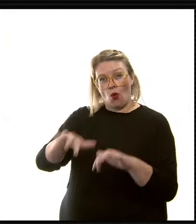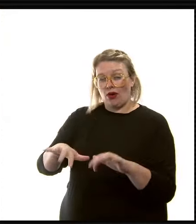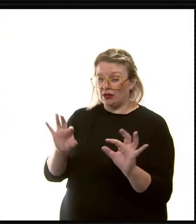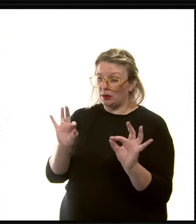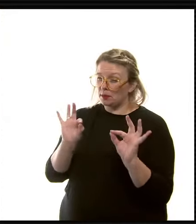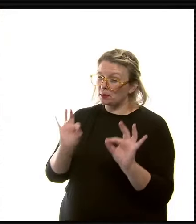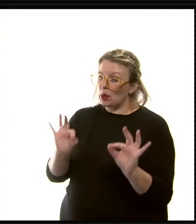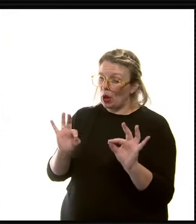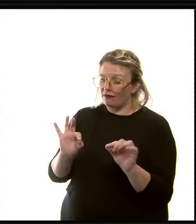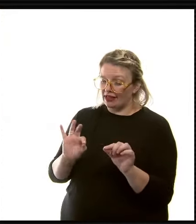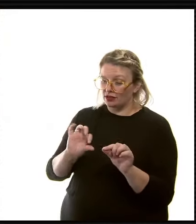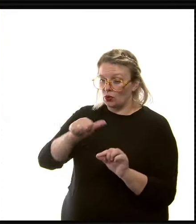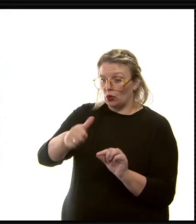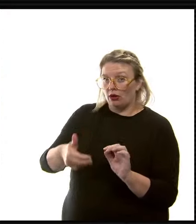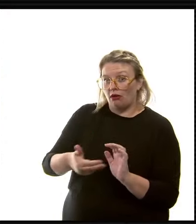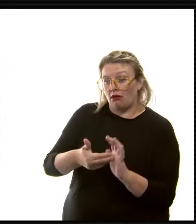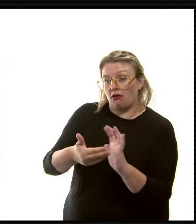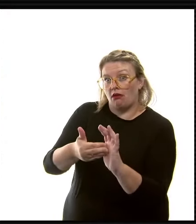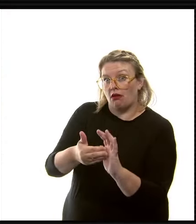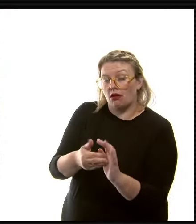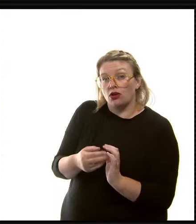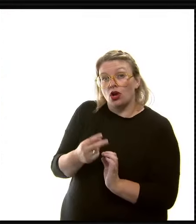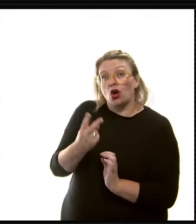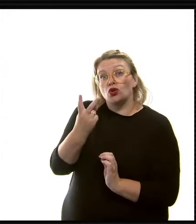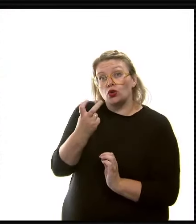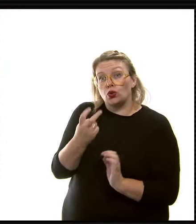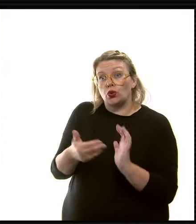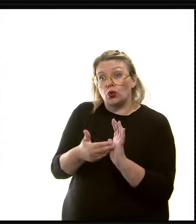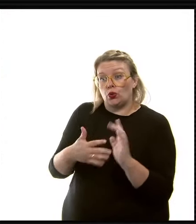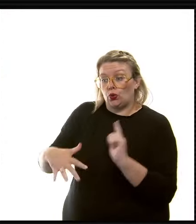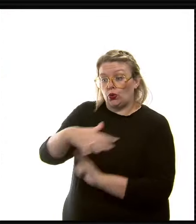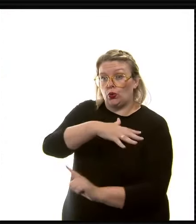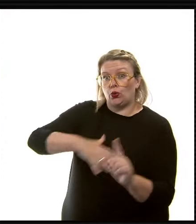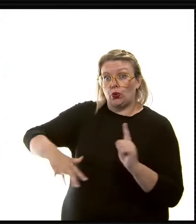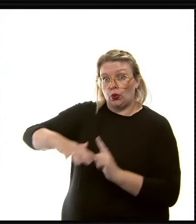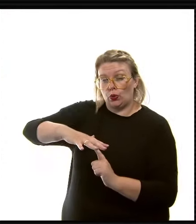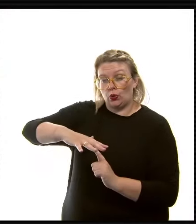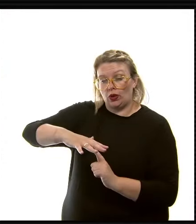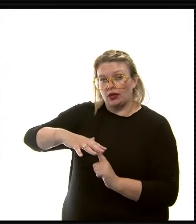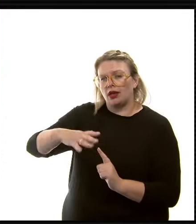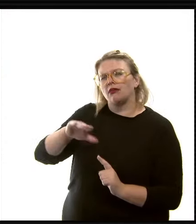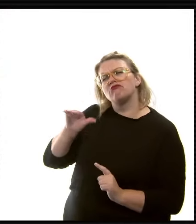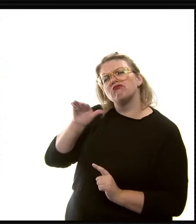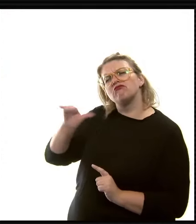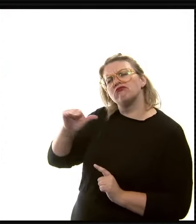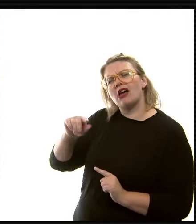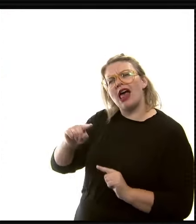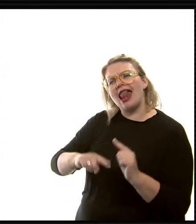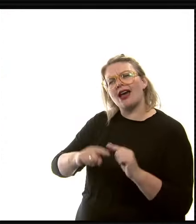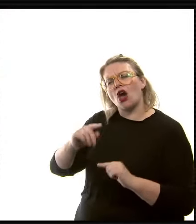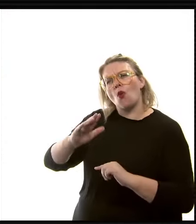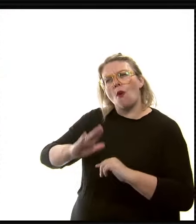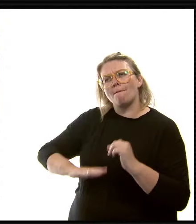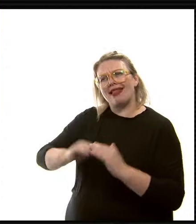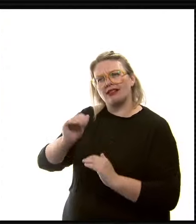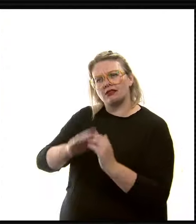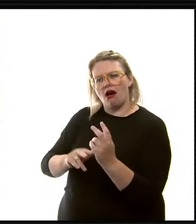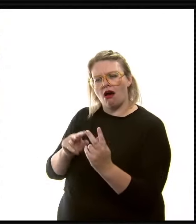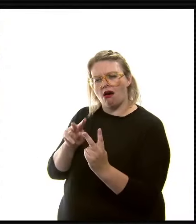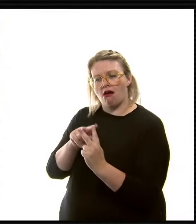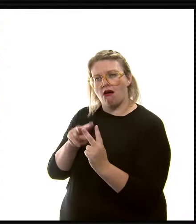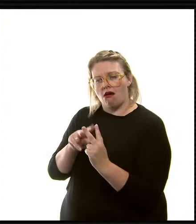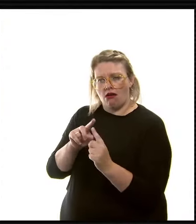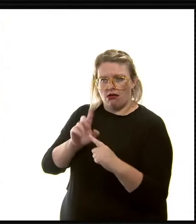this one step further and bring two legendary playgrounds together. Yes, we have enlisted the help of Lego builder TD Bricks and Minecraft